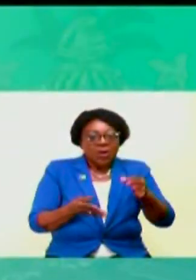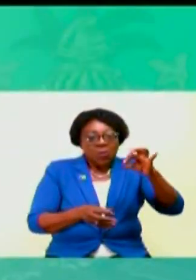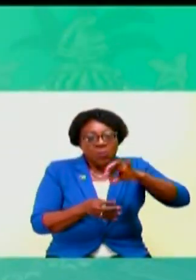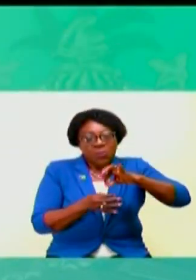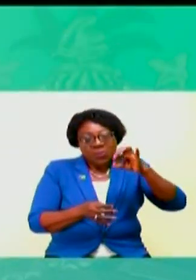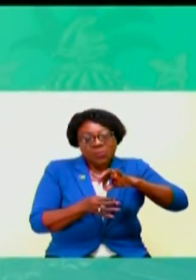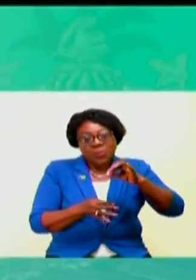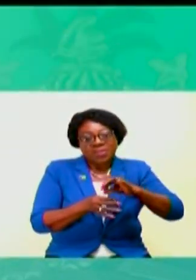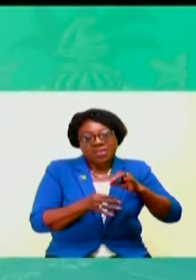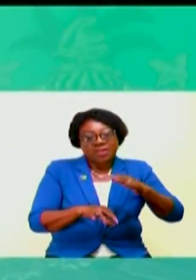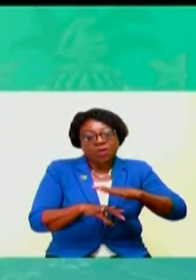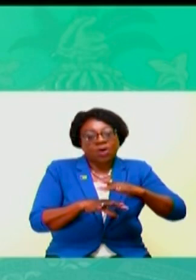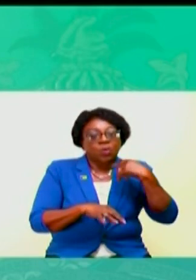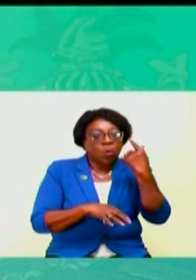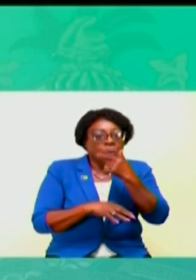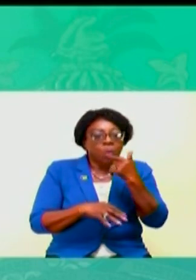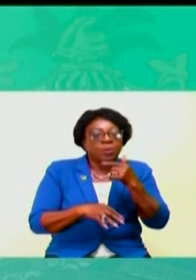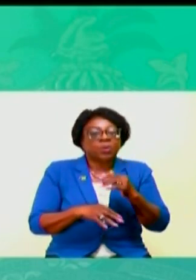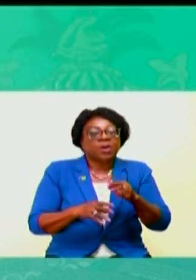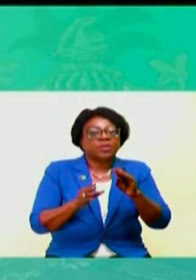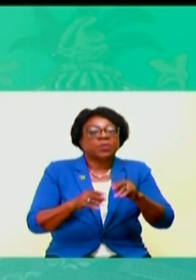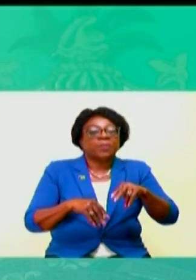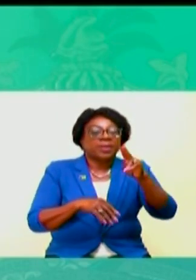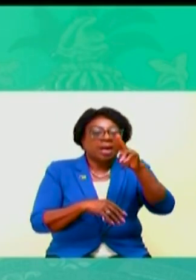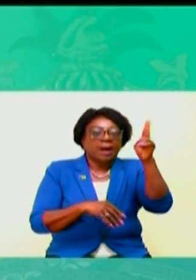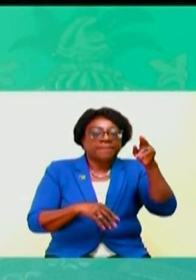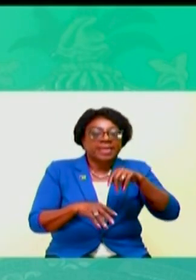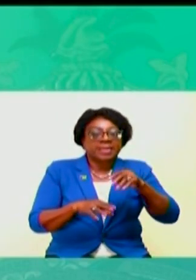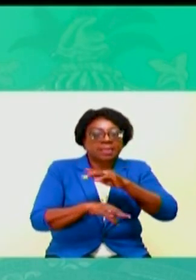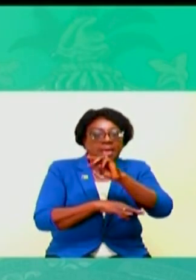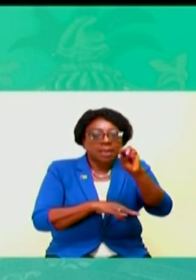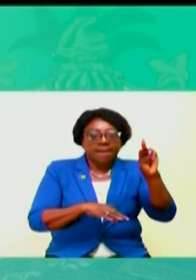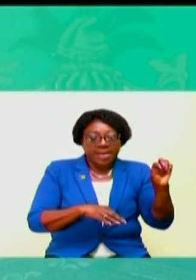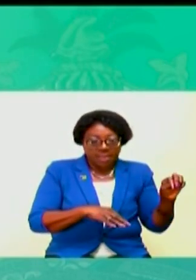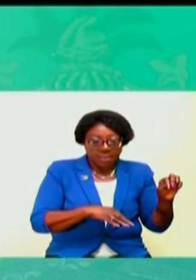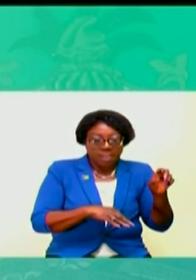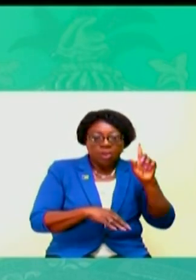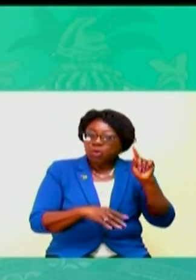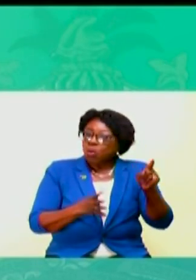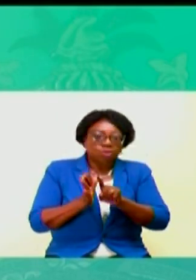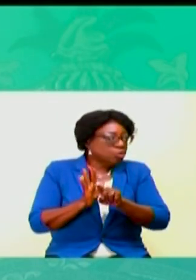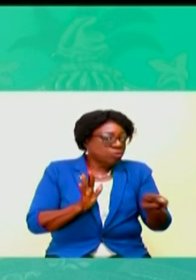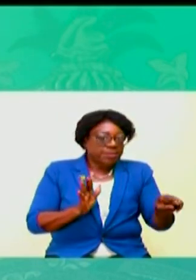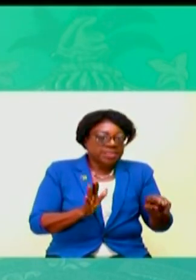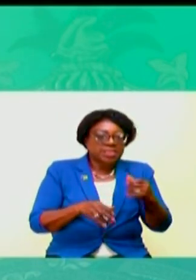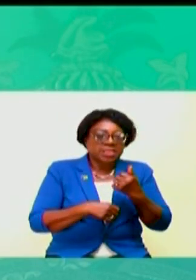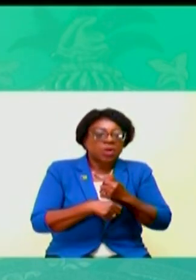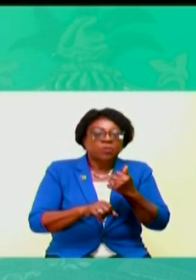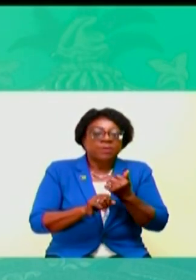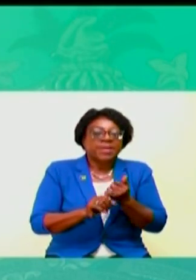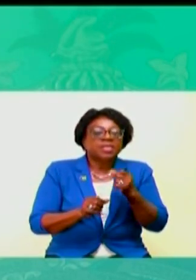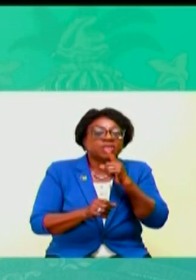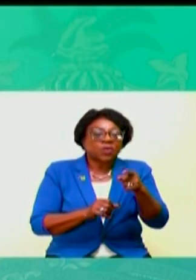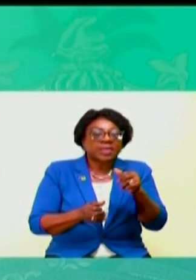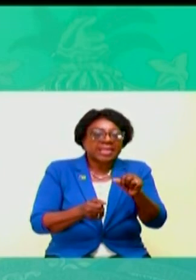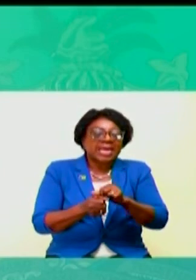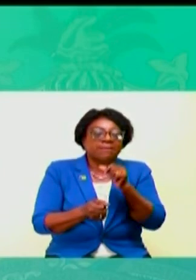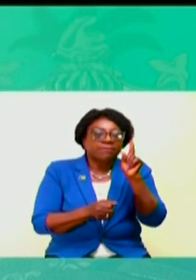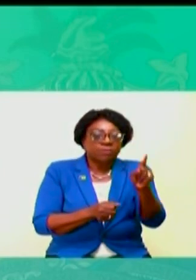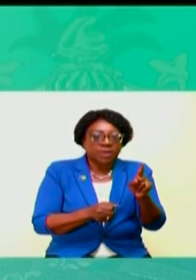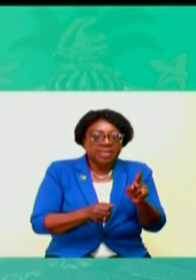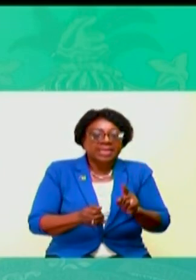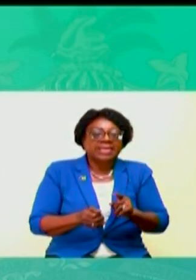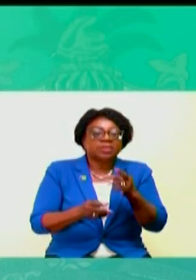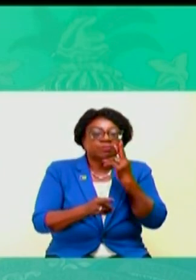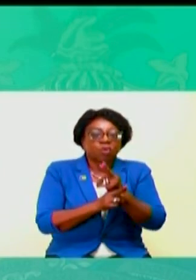who we would have put up in Carmichael. No discrimination. We ensure that everyone is prominently